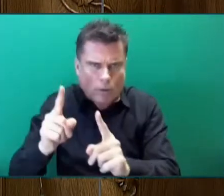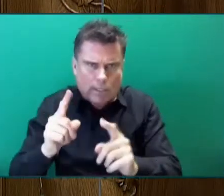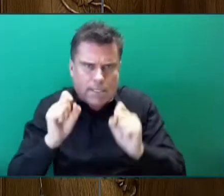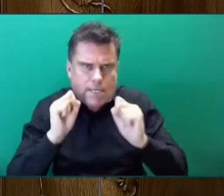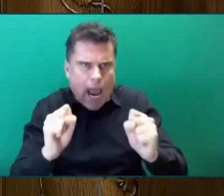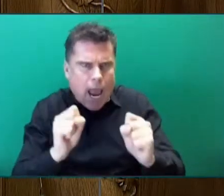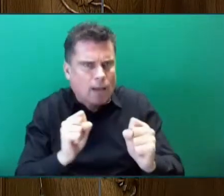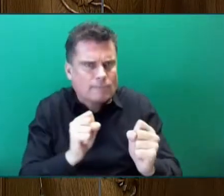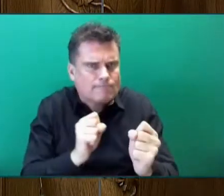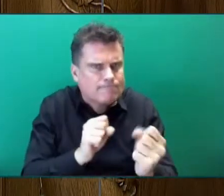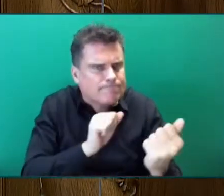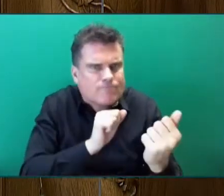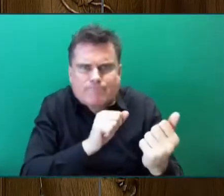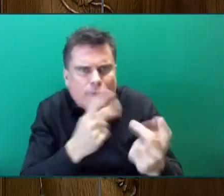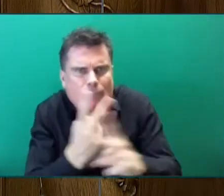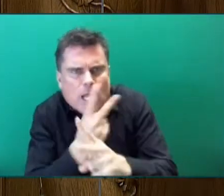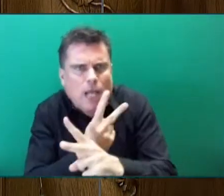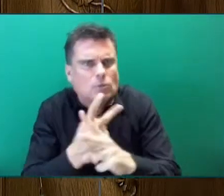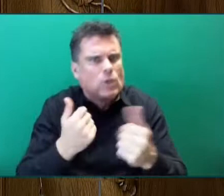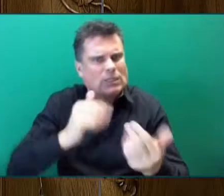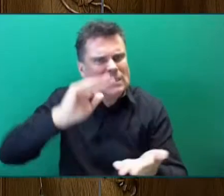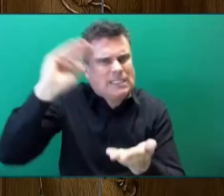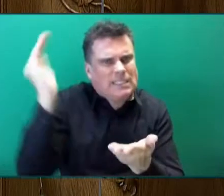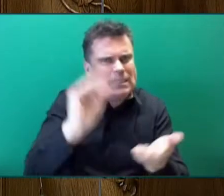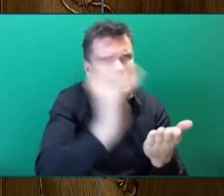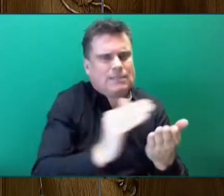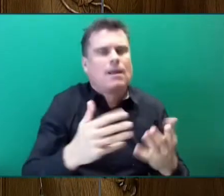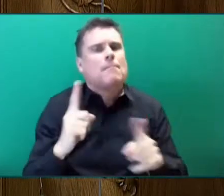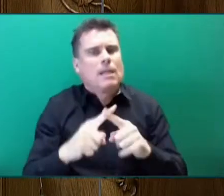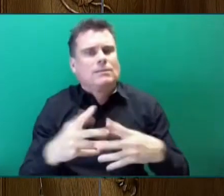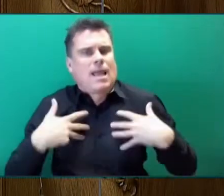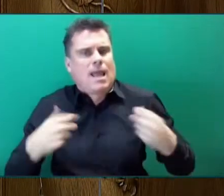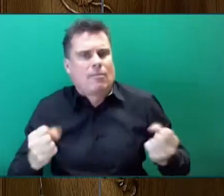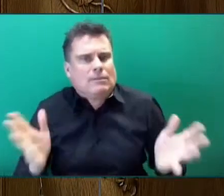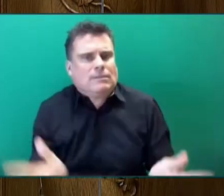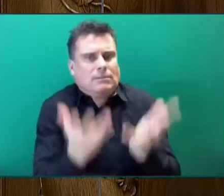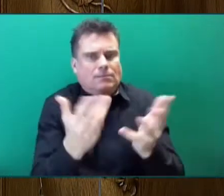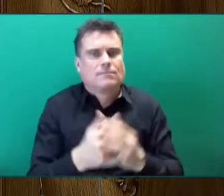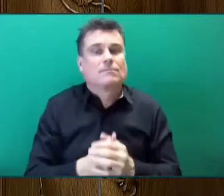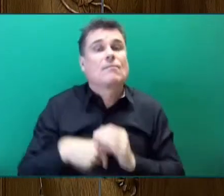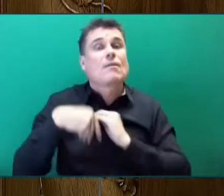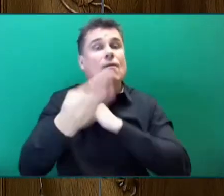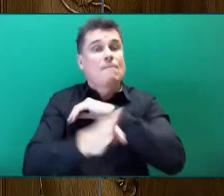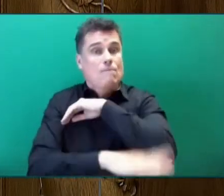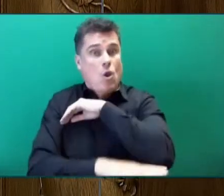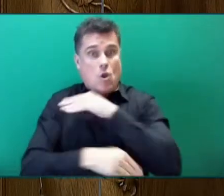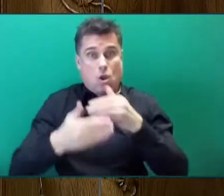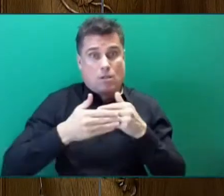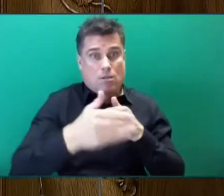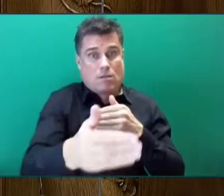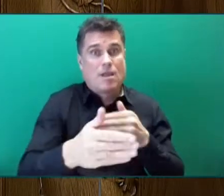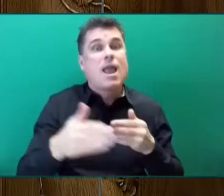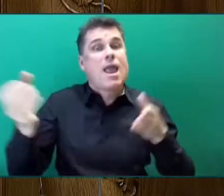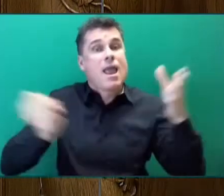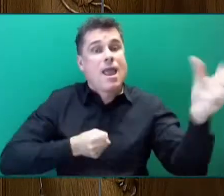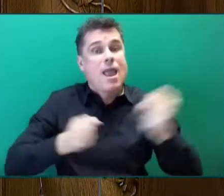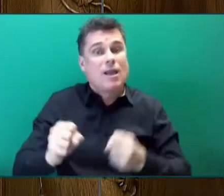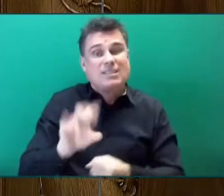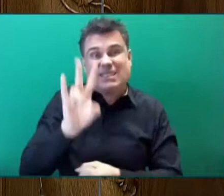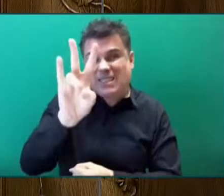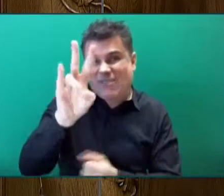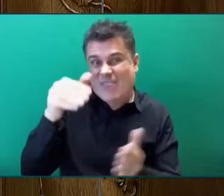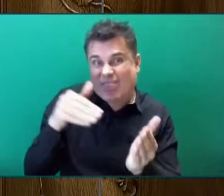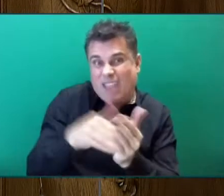plans, including hiring 7,000 new frontline healthcare workers, including healthcare aides, to help ensure seniors